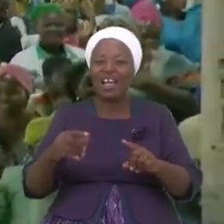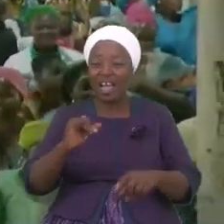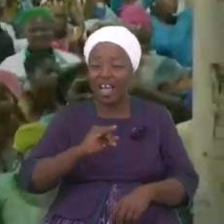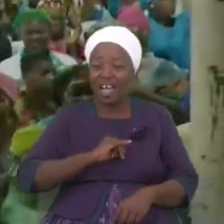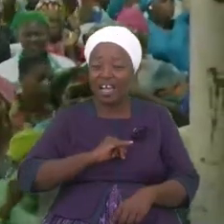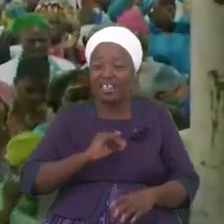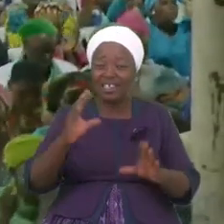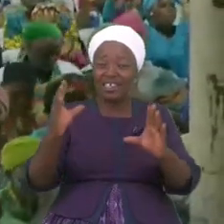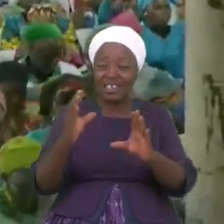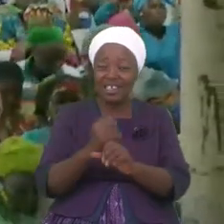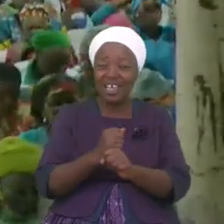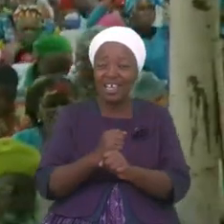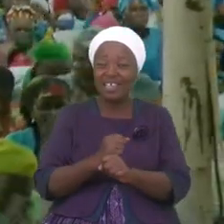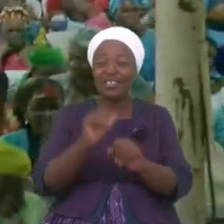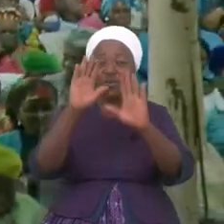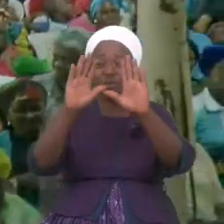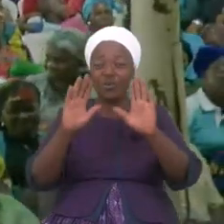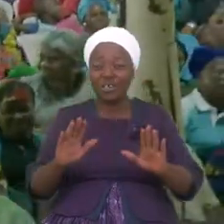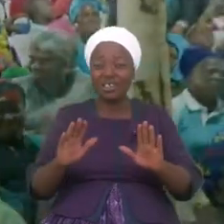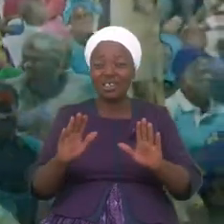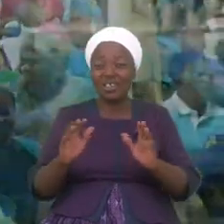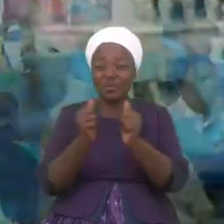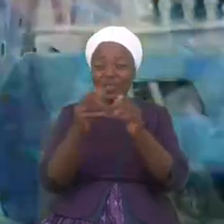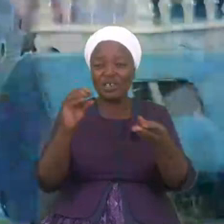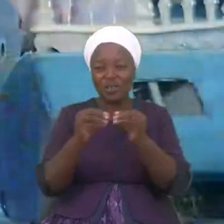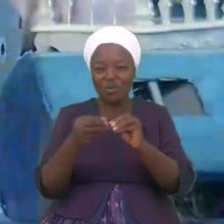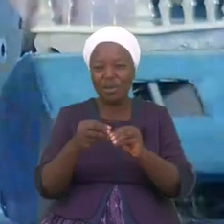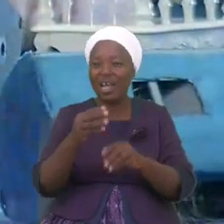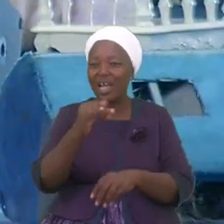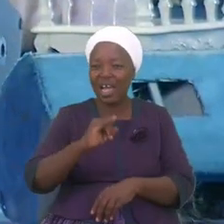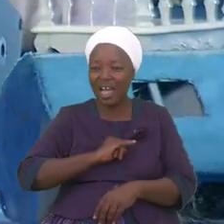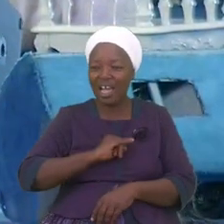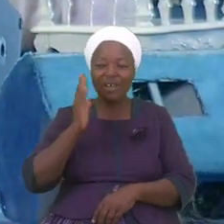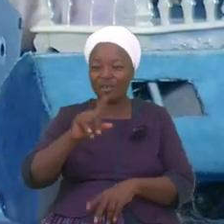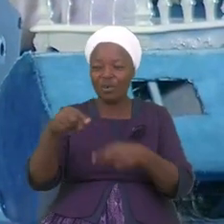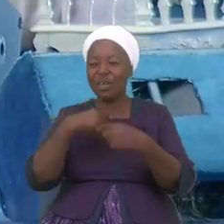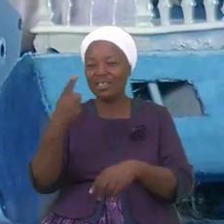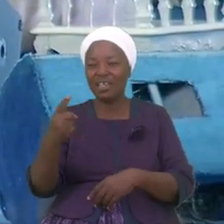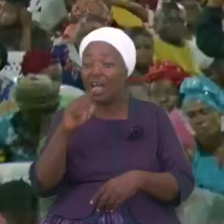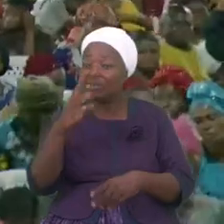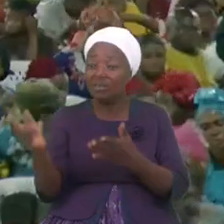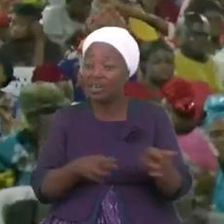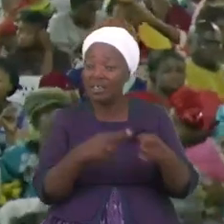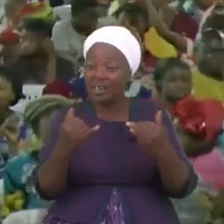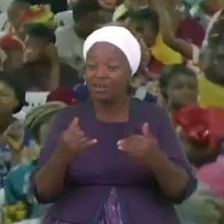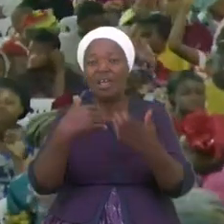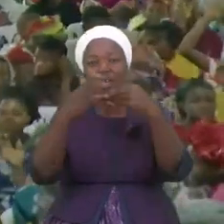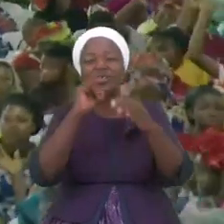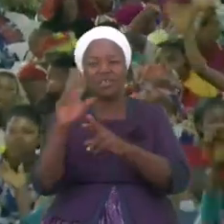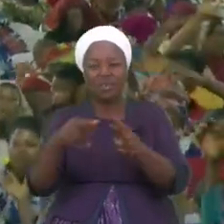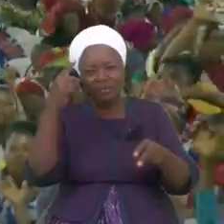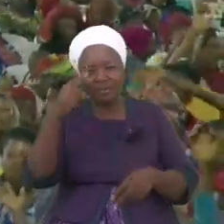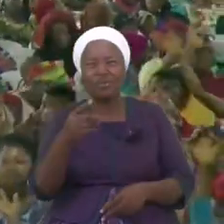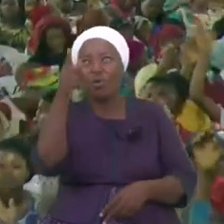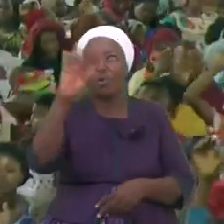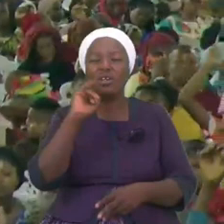Then you go and tell. Are you ready? Heaven is ready for you. God is ready for you. But you